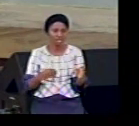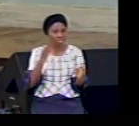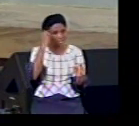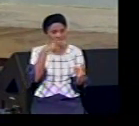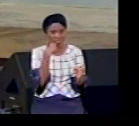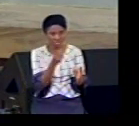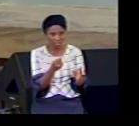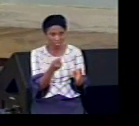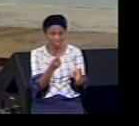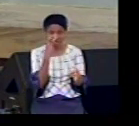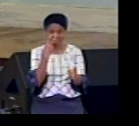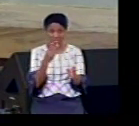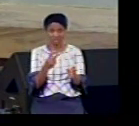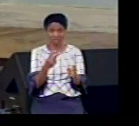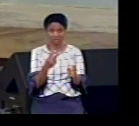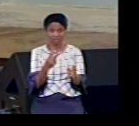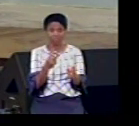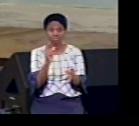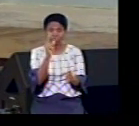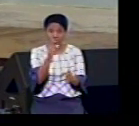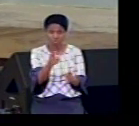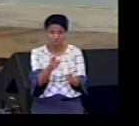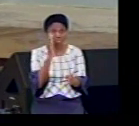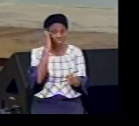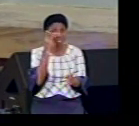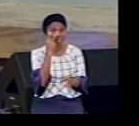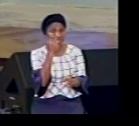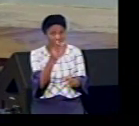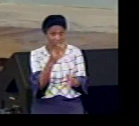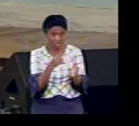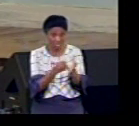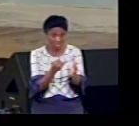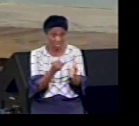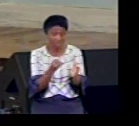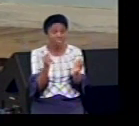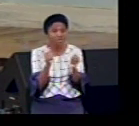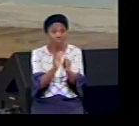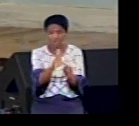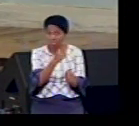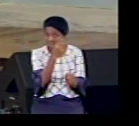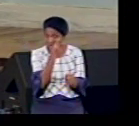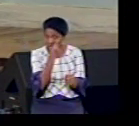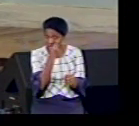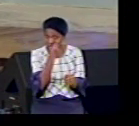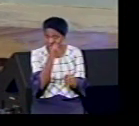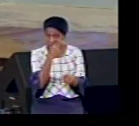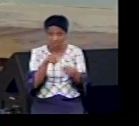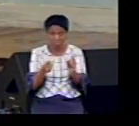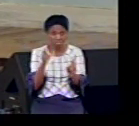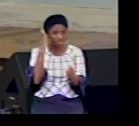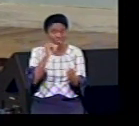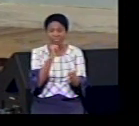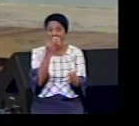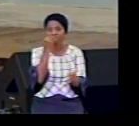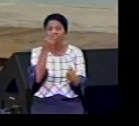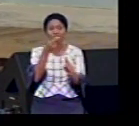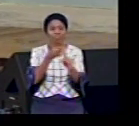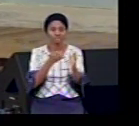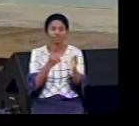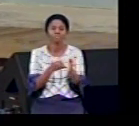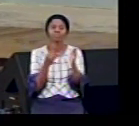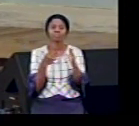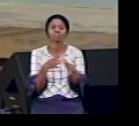And he said, behold, thou shalt see it with thine eyes, but shall not